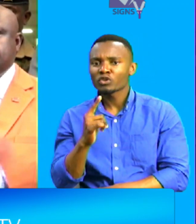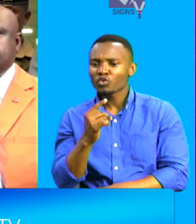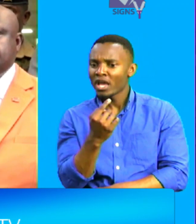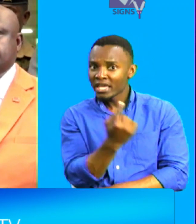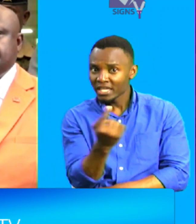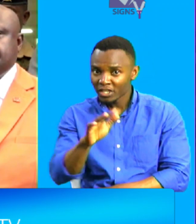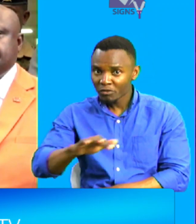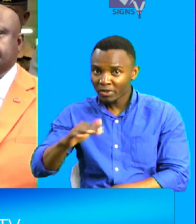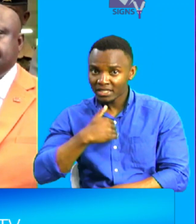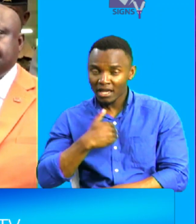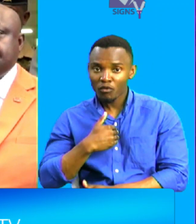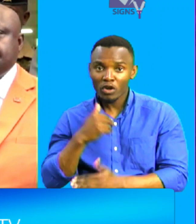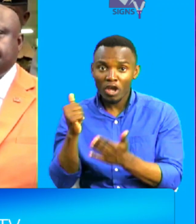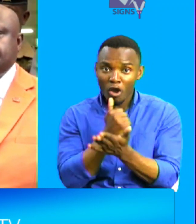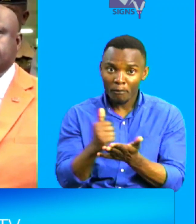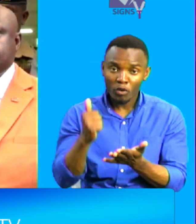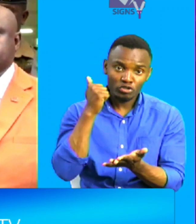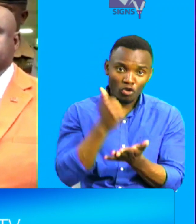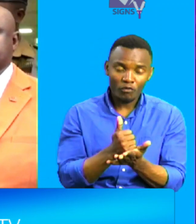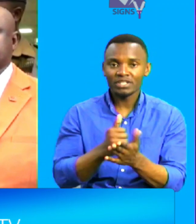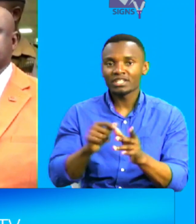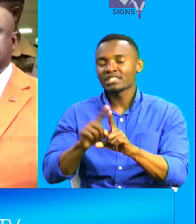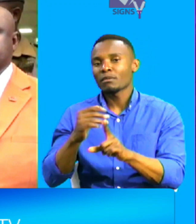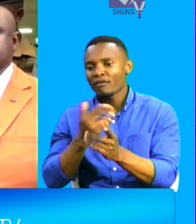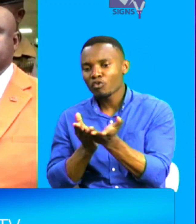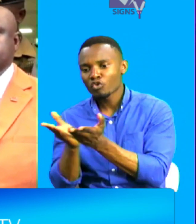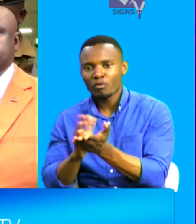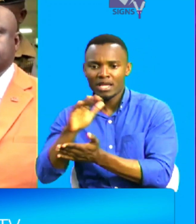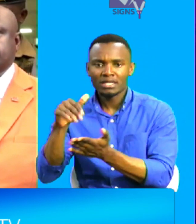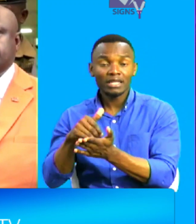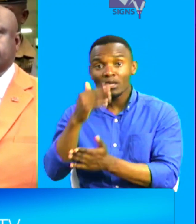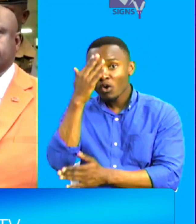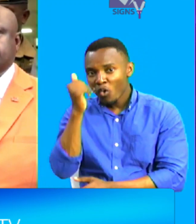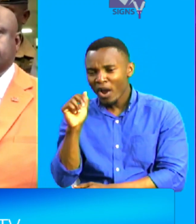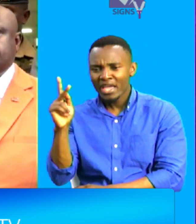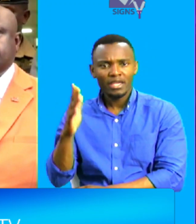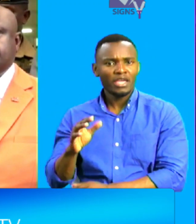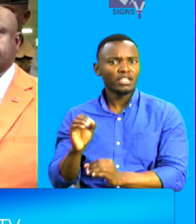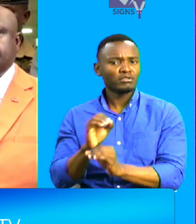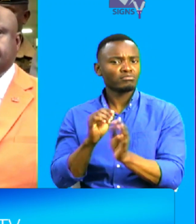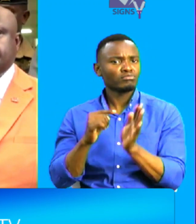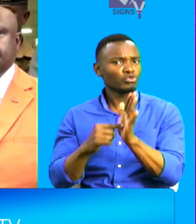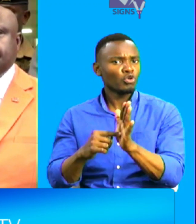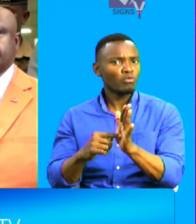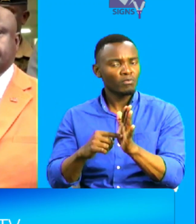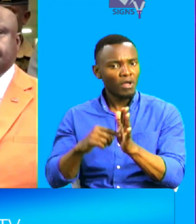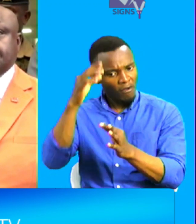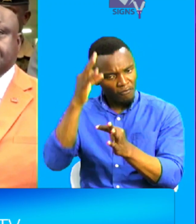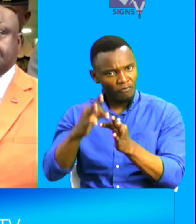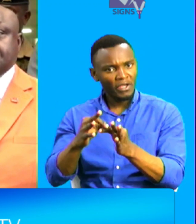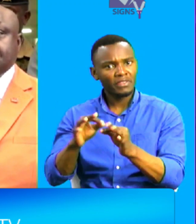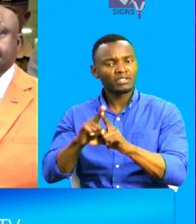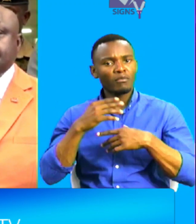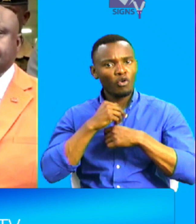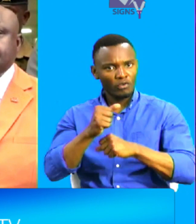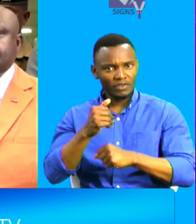office, it's also a Huduma center, because clearly Kenyans have shown that they have got faith and confidence in Huduma centers. But